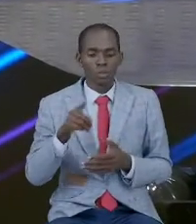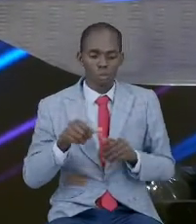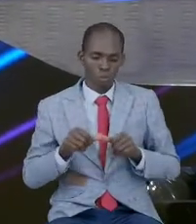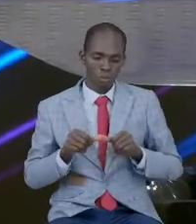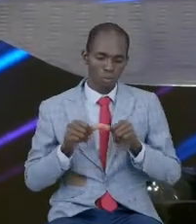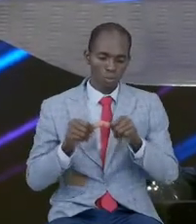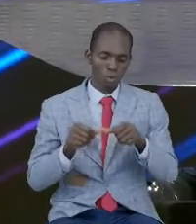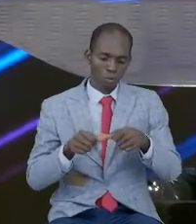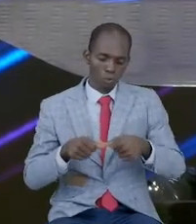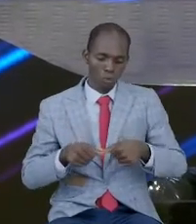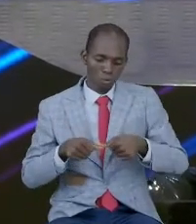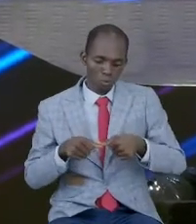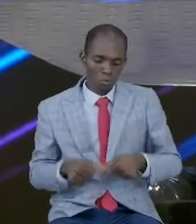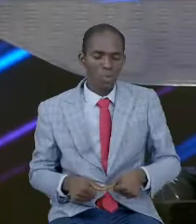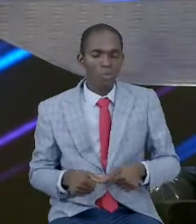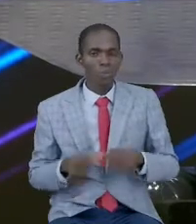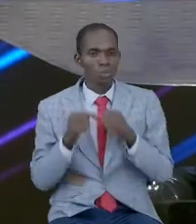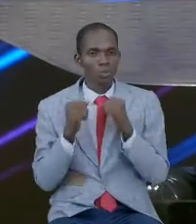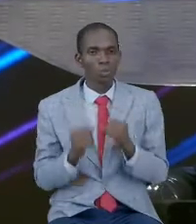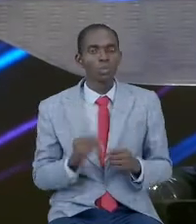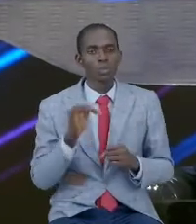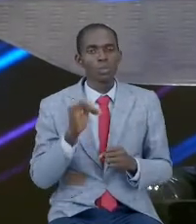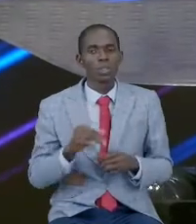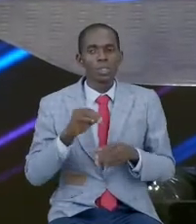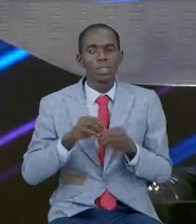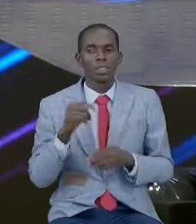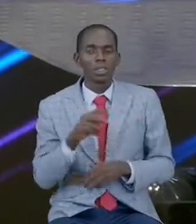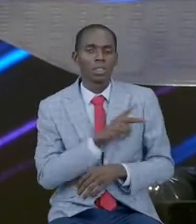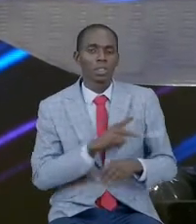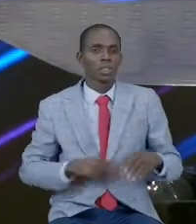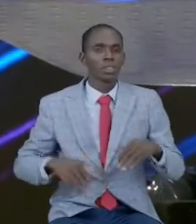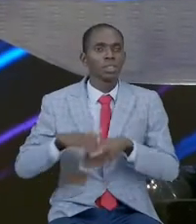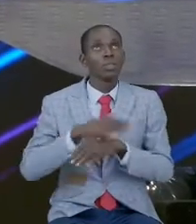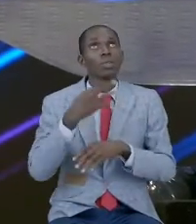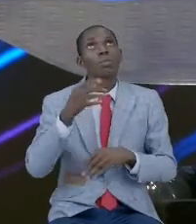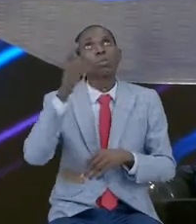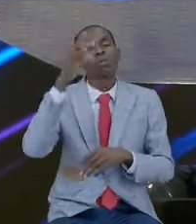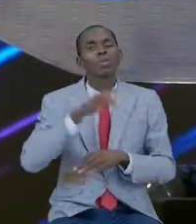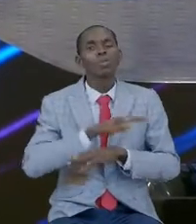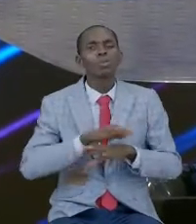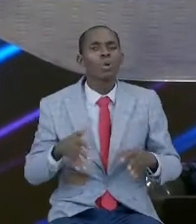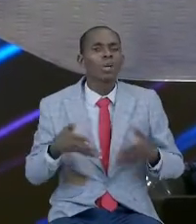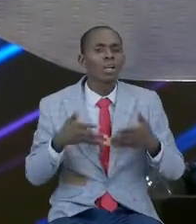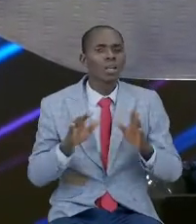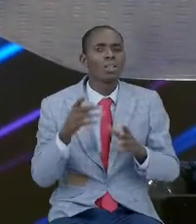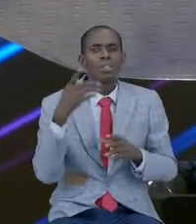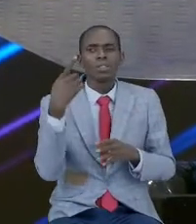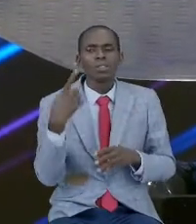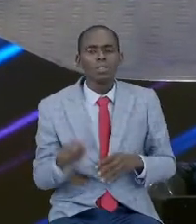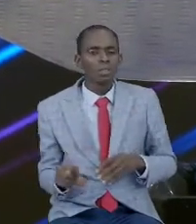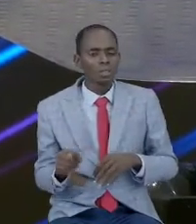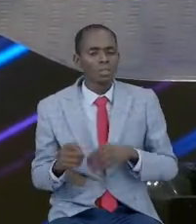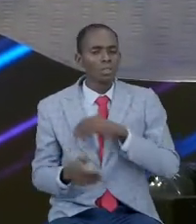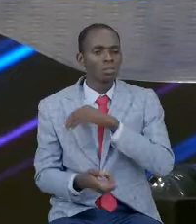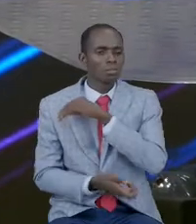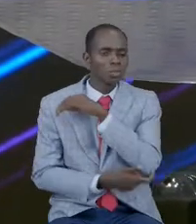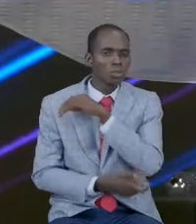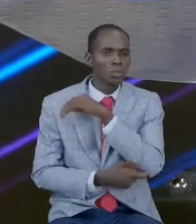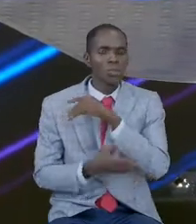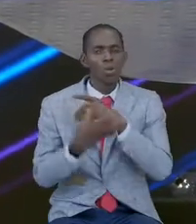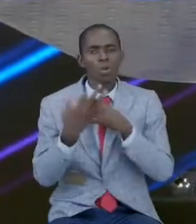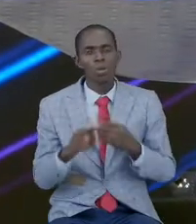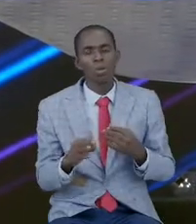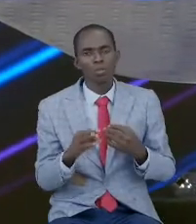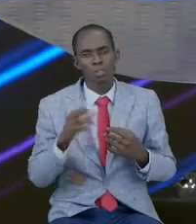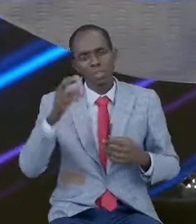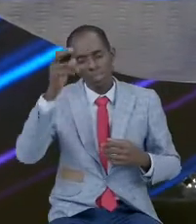abide, they are steadfast in the kingdom of God. They don't allow the cord of the temptation of Satan, the